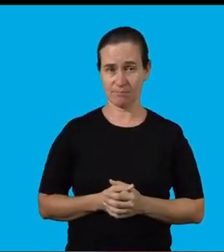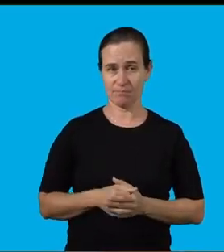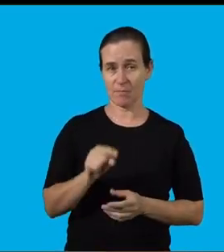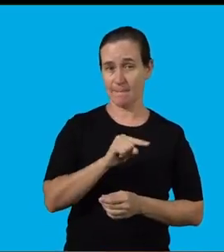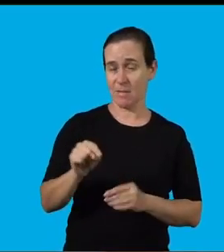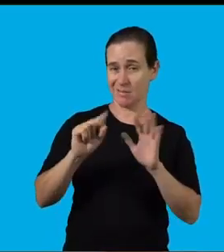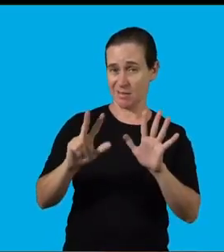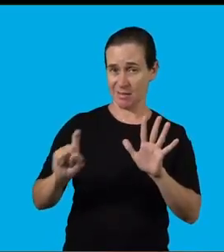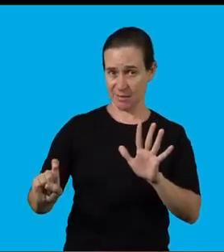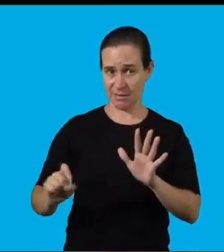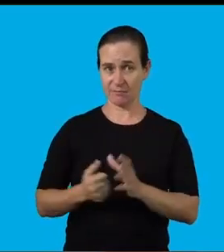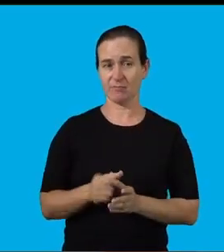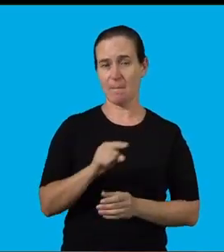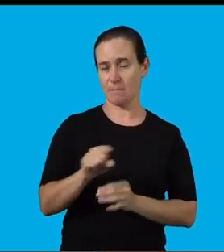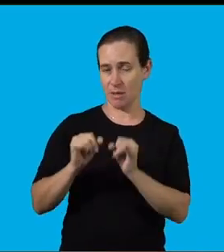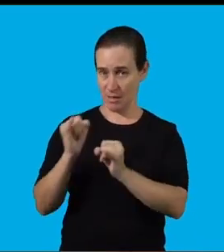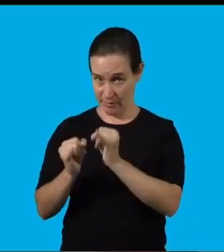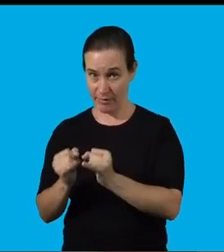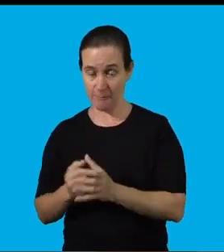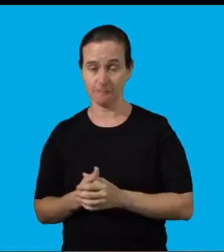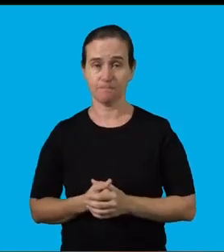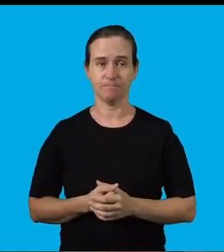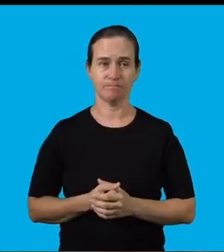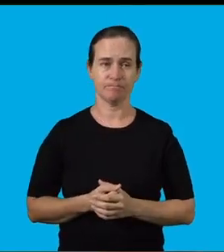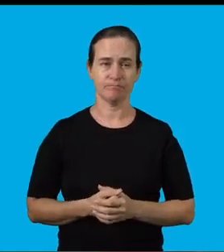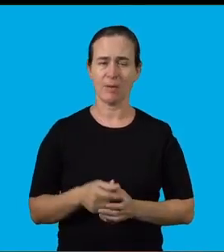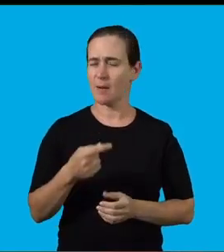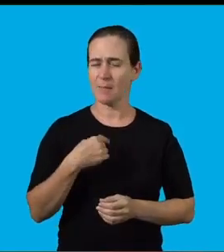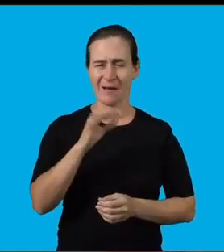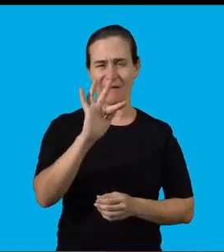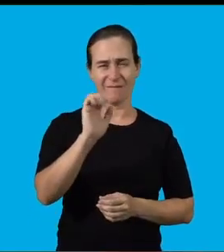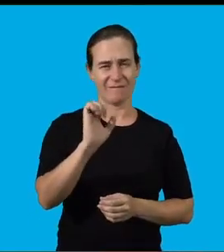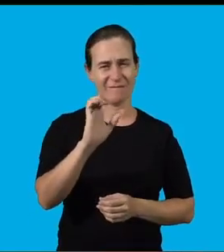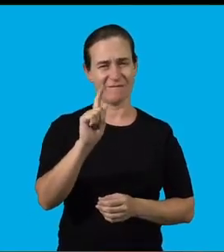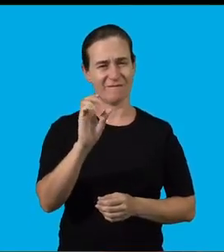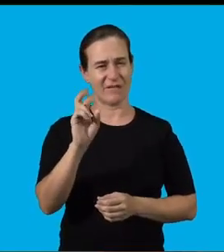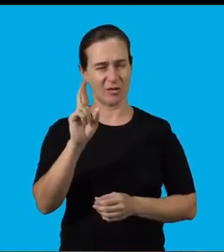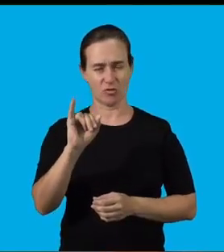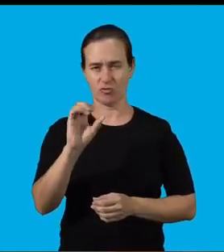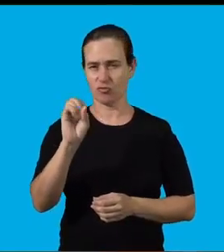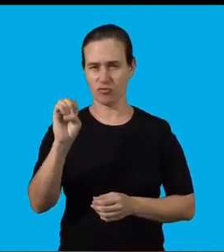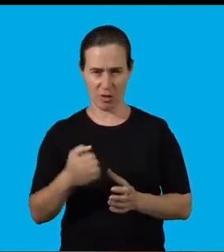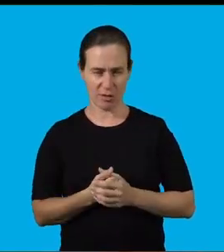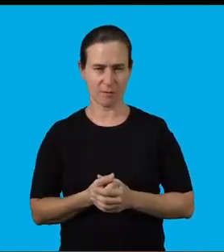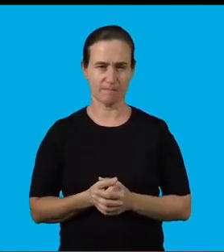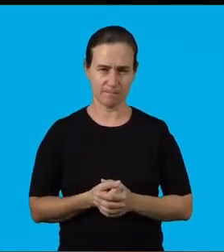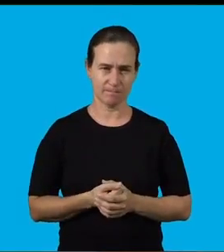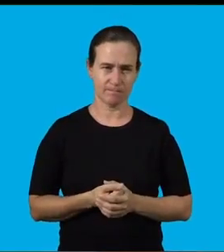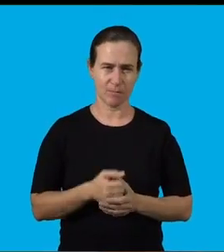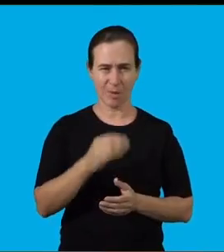deriving that, minus 8x minus 11. I then factorize this quadratic expression.